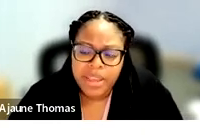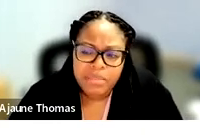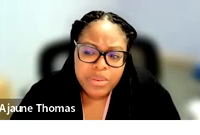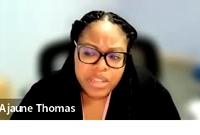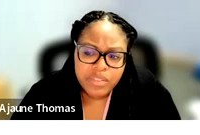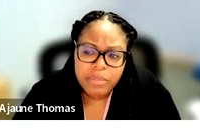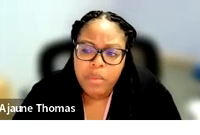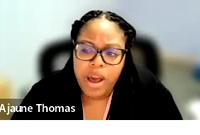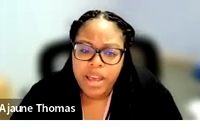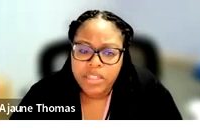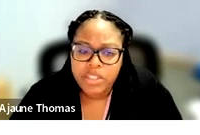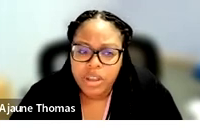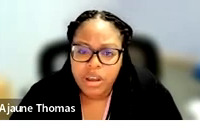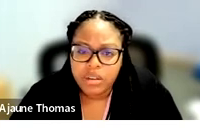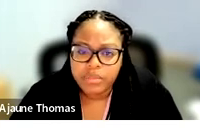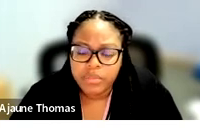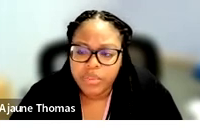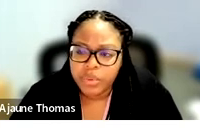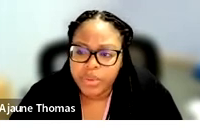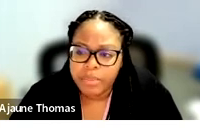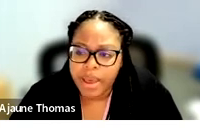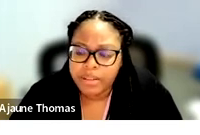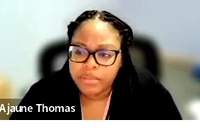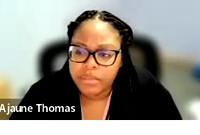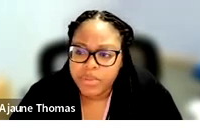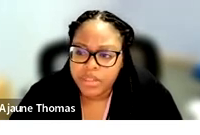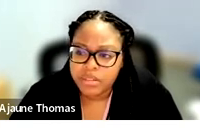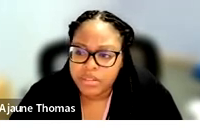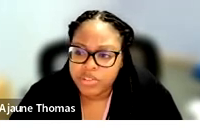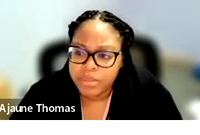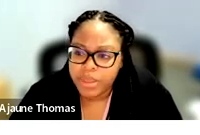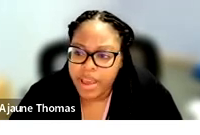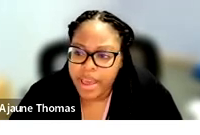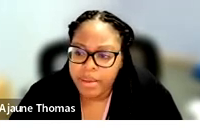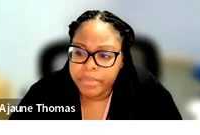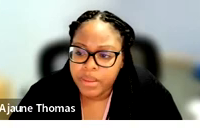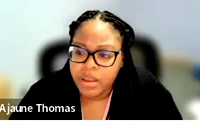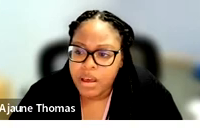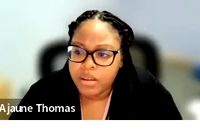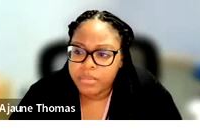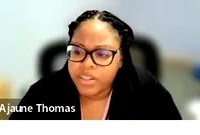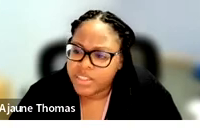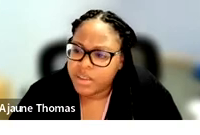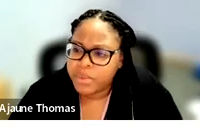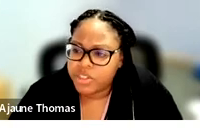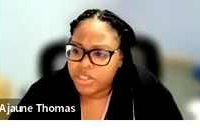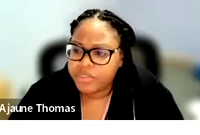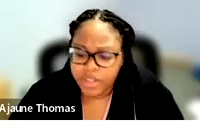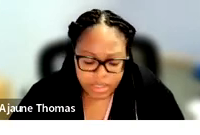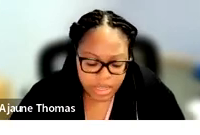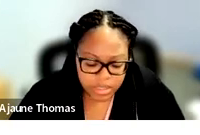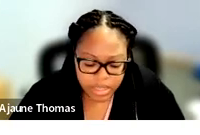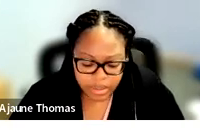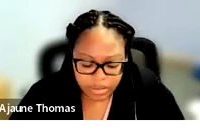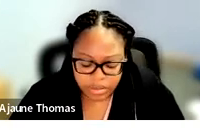like I can play music from my watch through like my music streaming app. There's like a bunch of